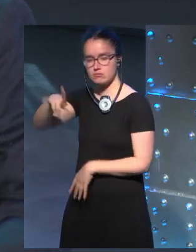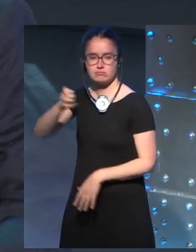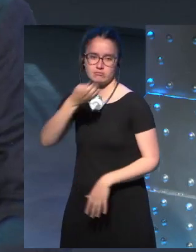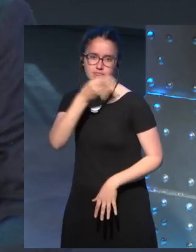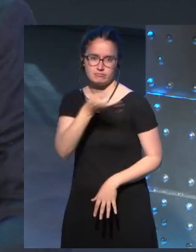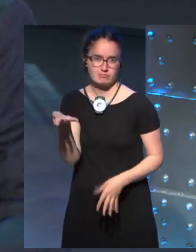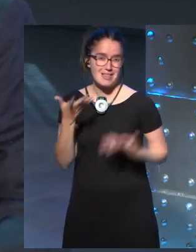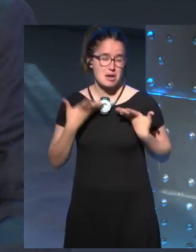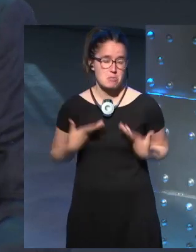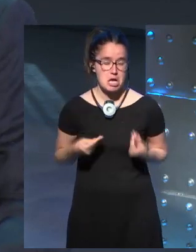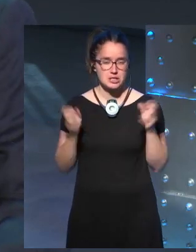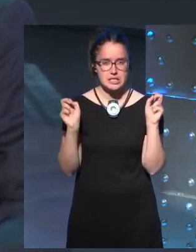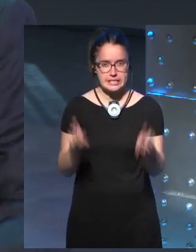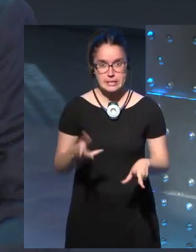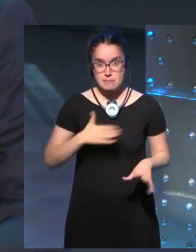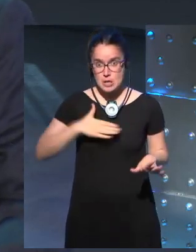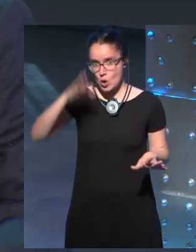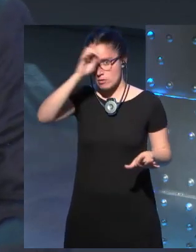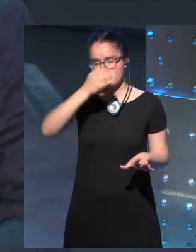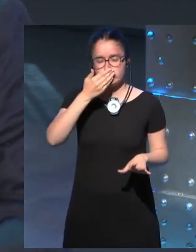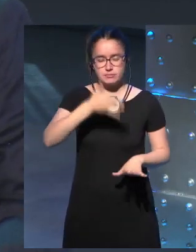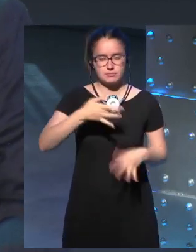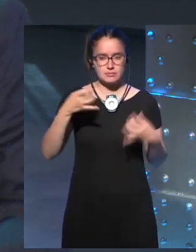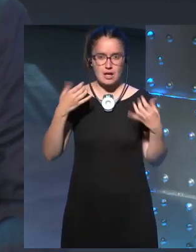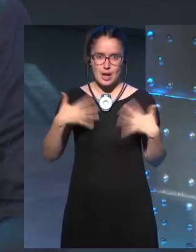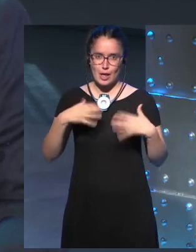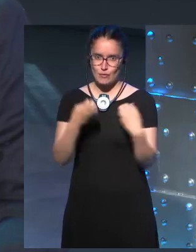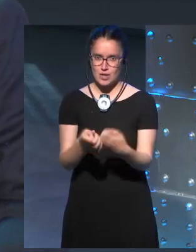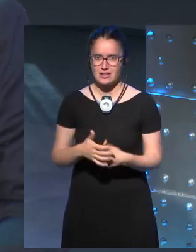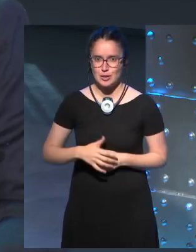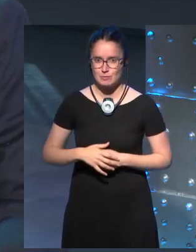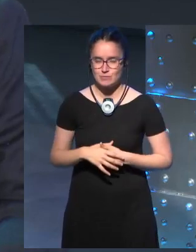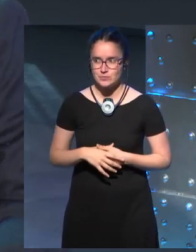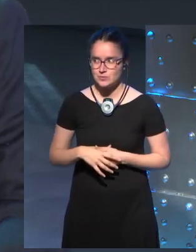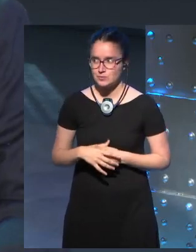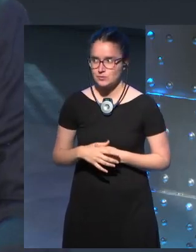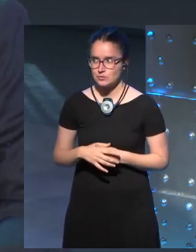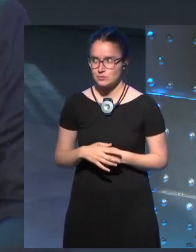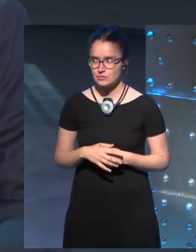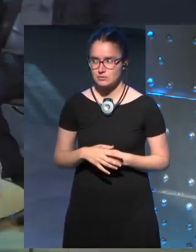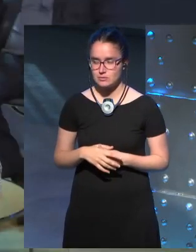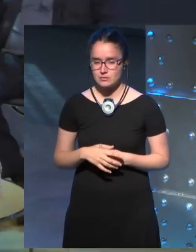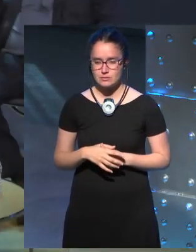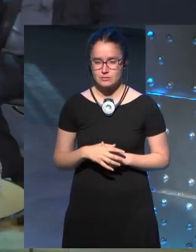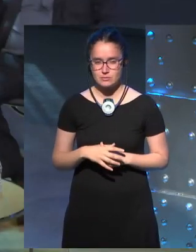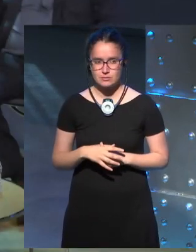he has chosen a glorious fate. And I'm very happy for that.